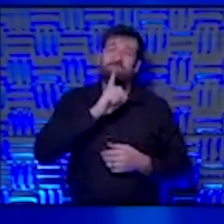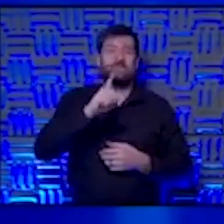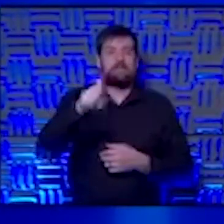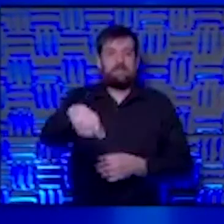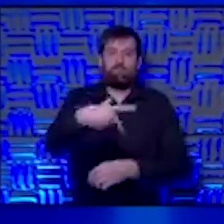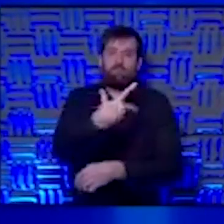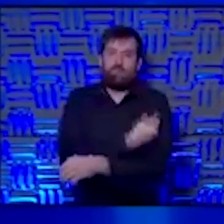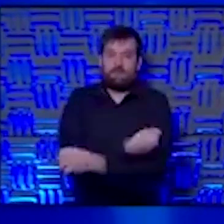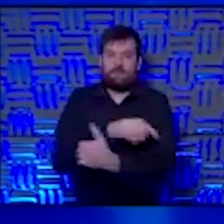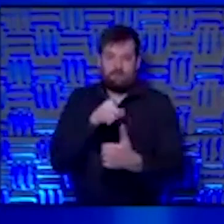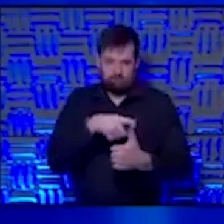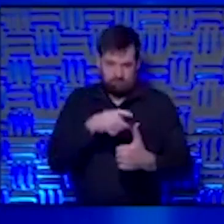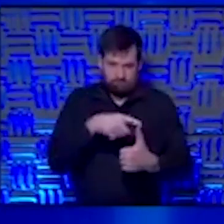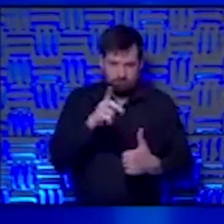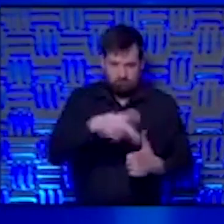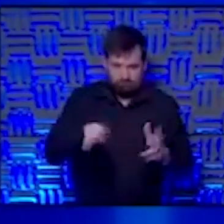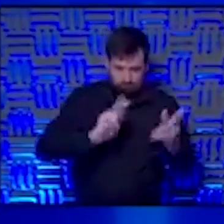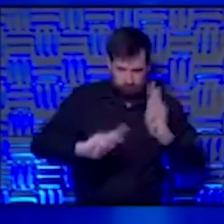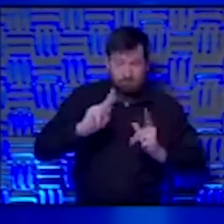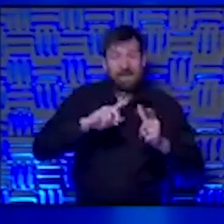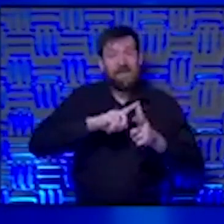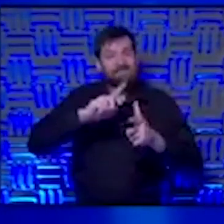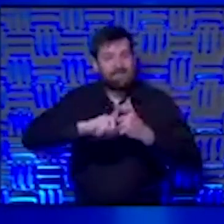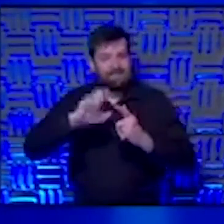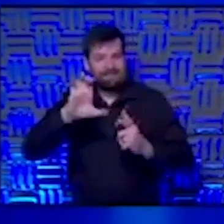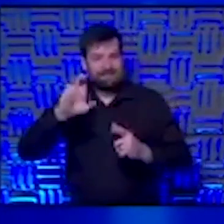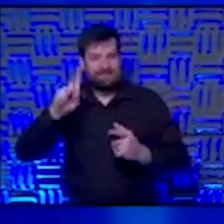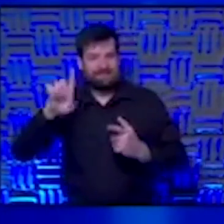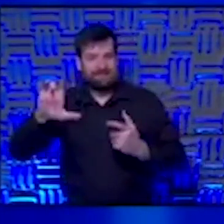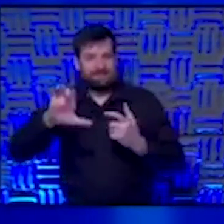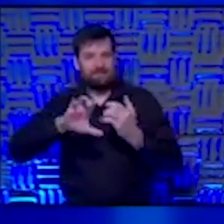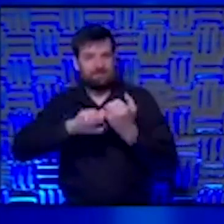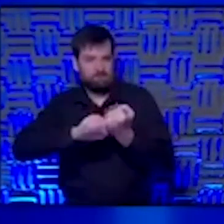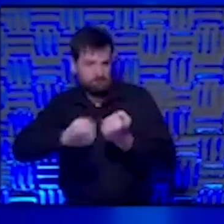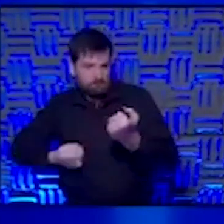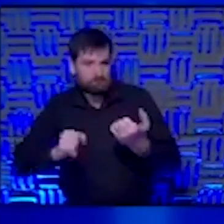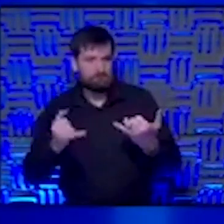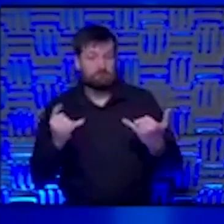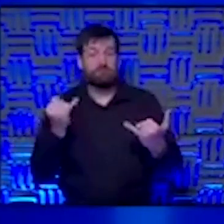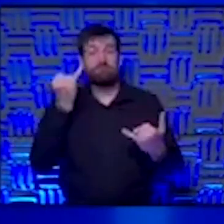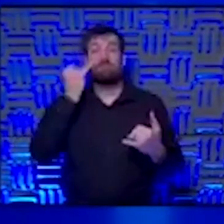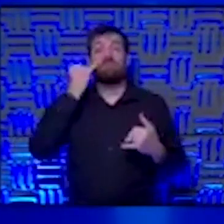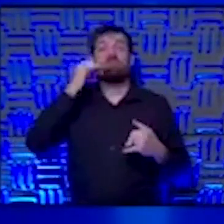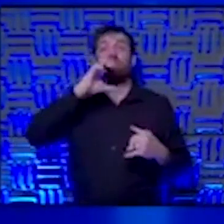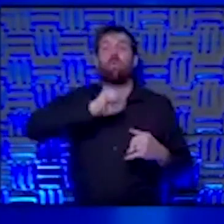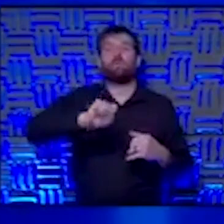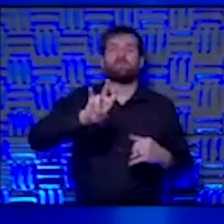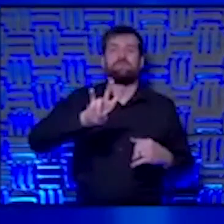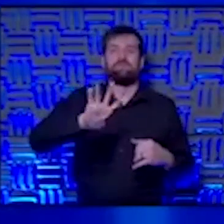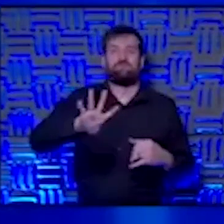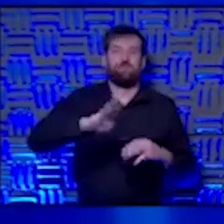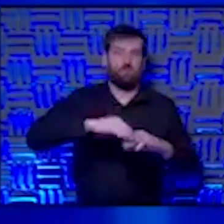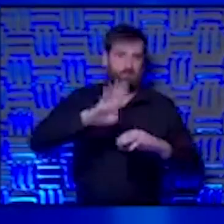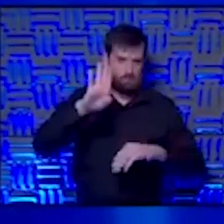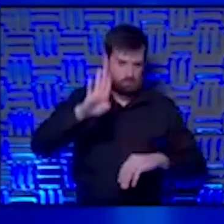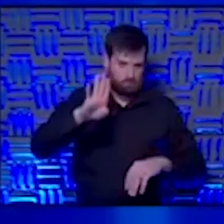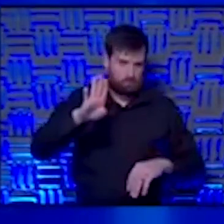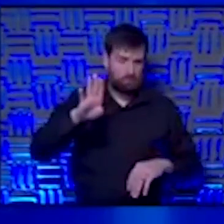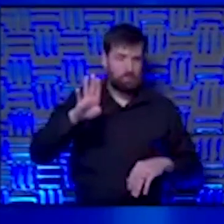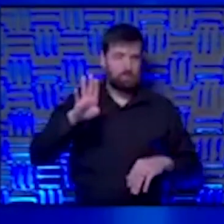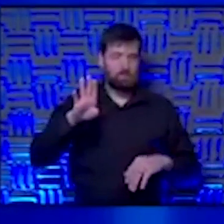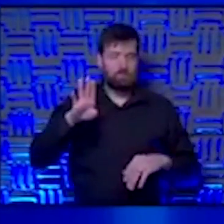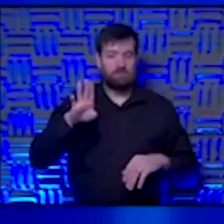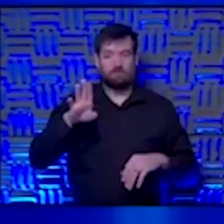vaccinate those folks. And then the CDC extended it this time. They also said if you're over 74 years of